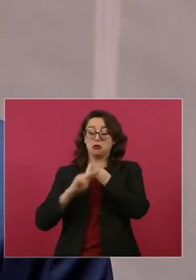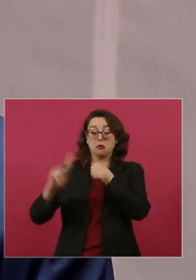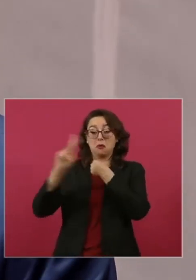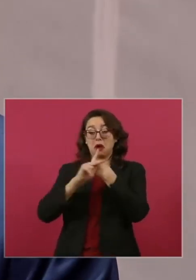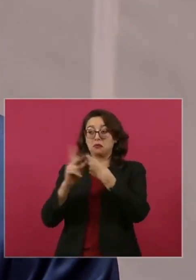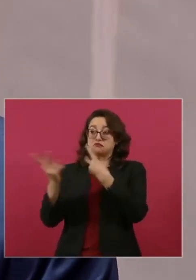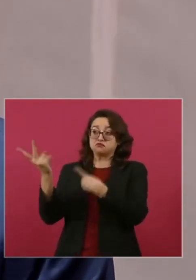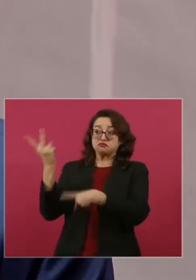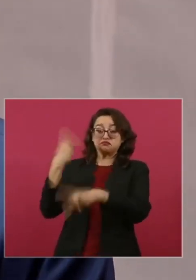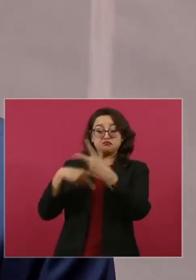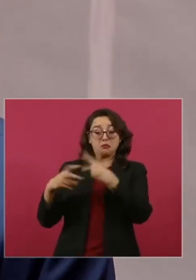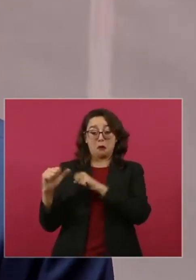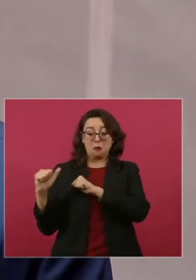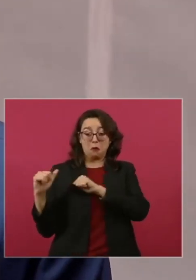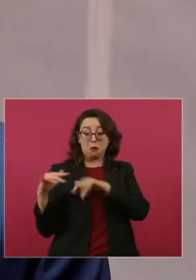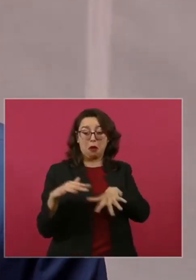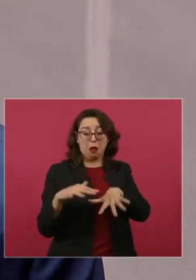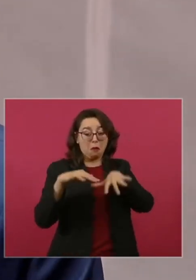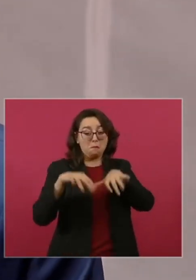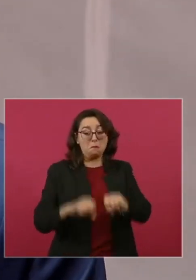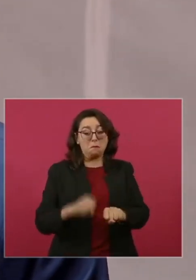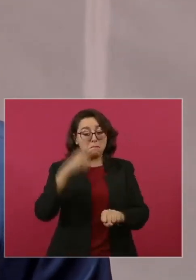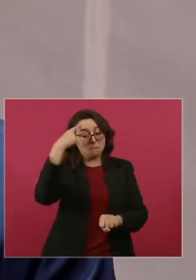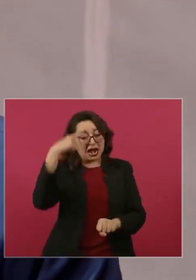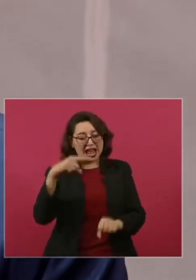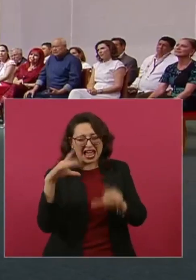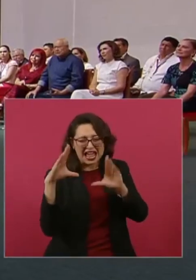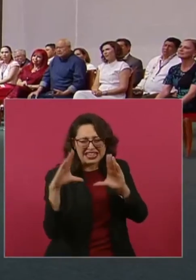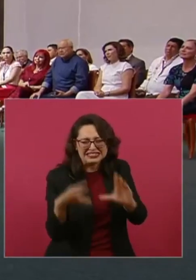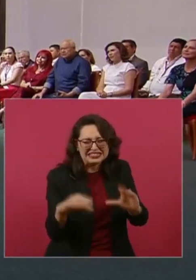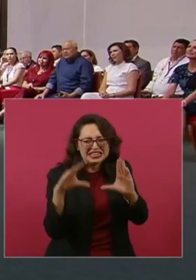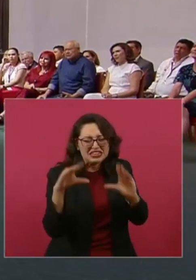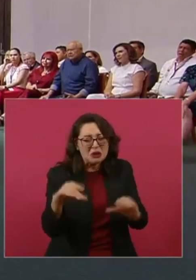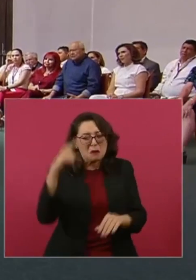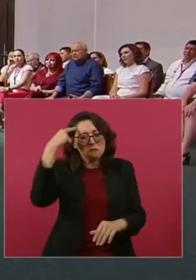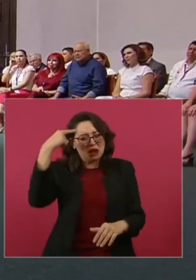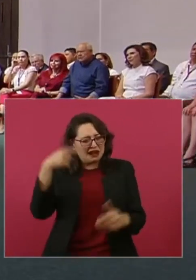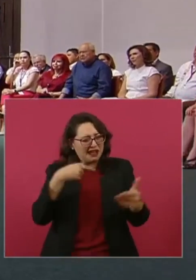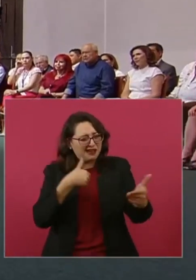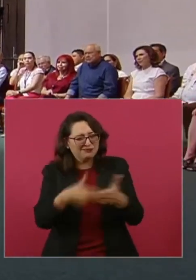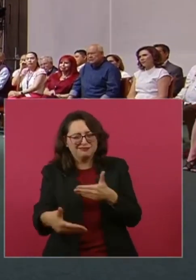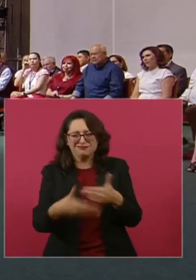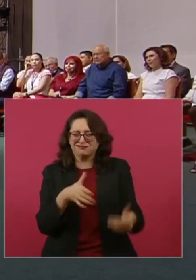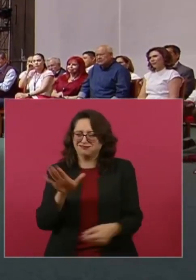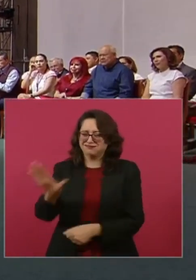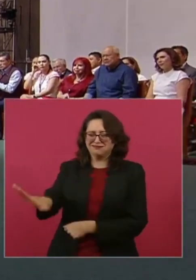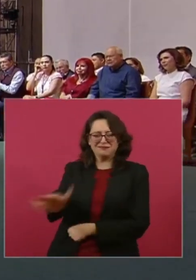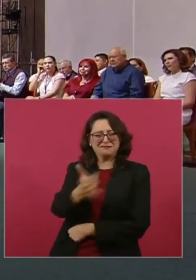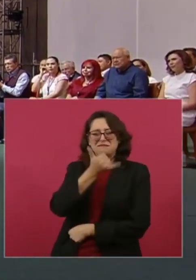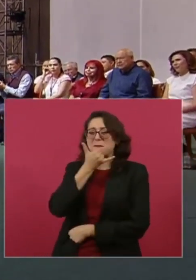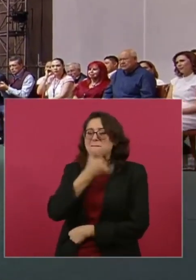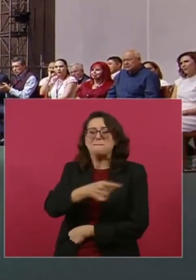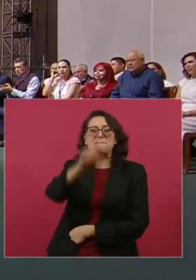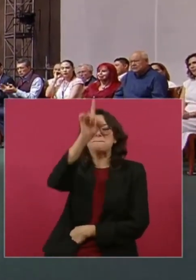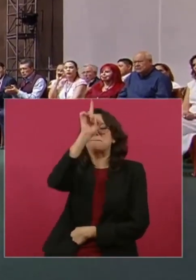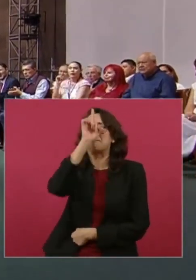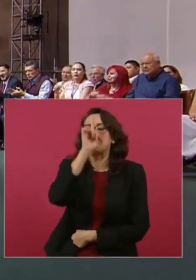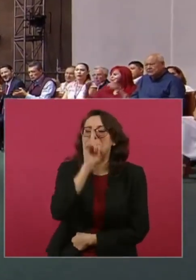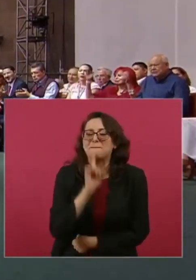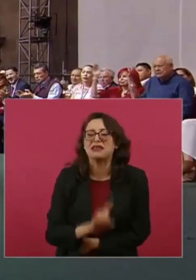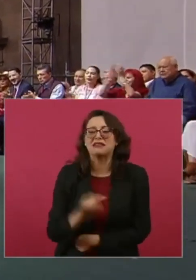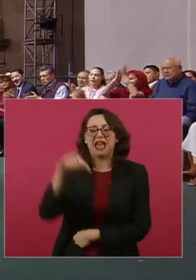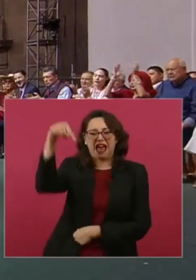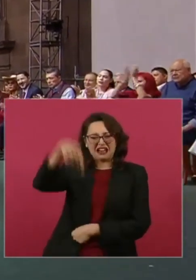Europe brought civilization del mundo to a region en que of the world